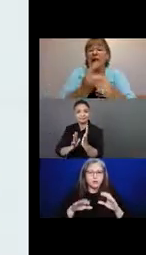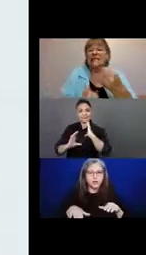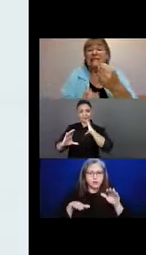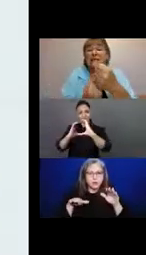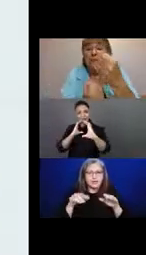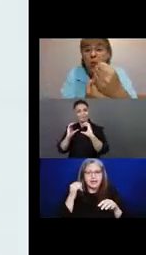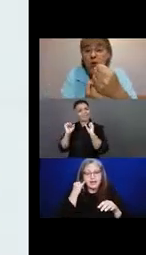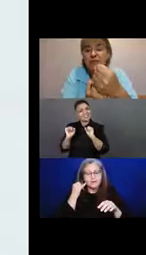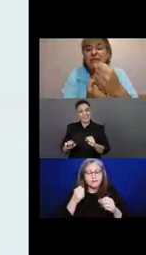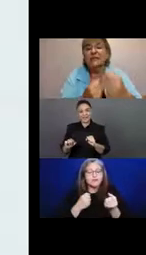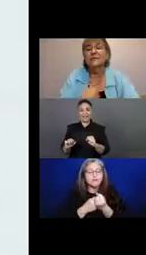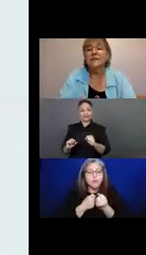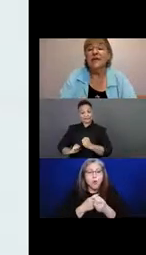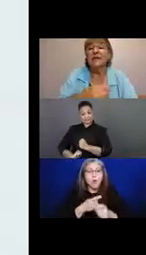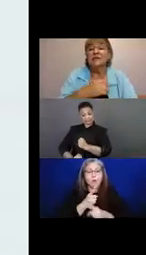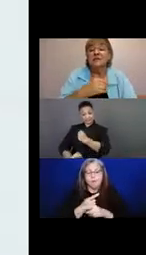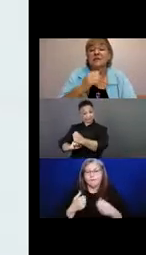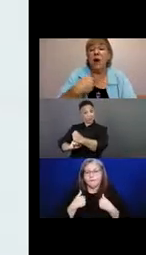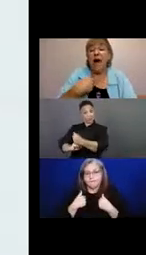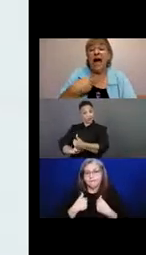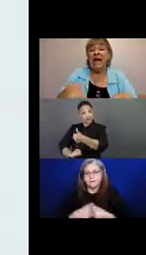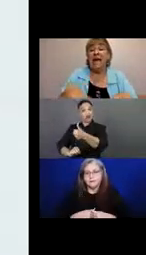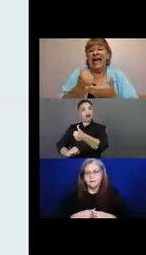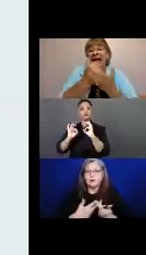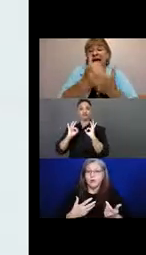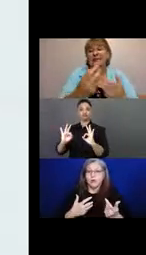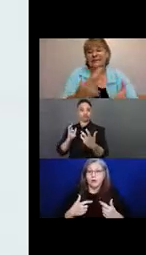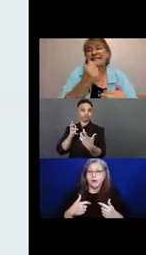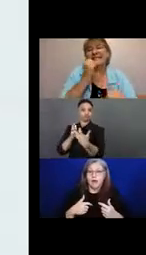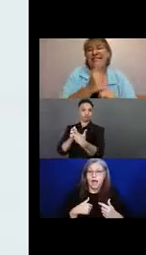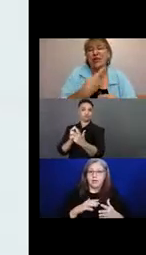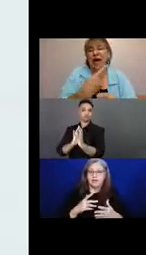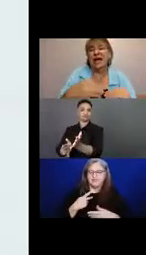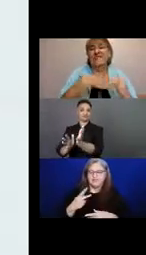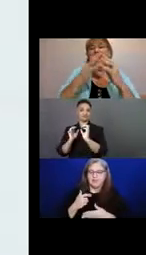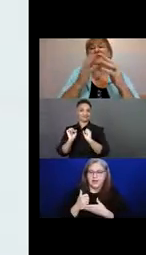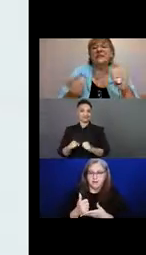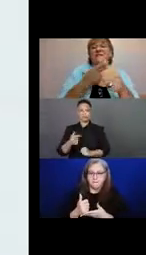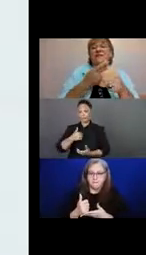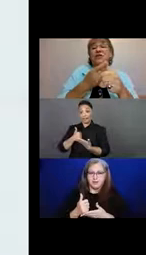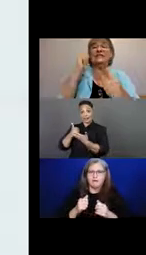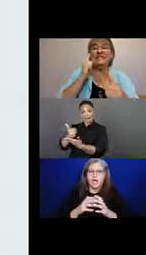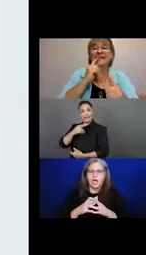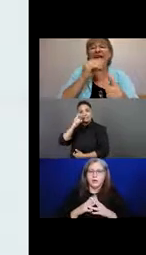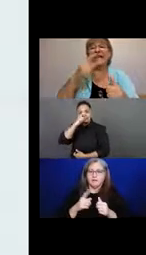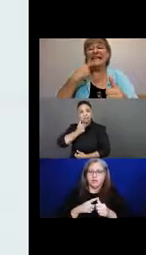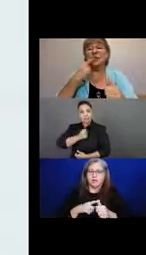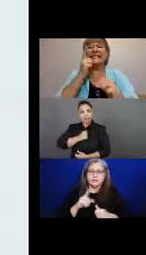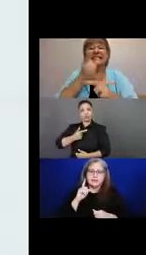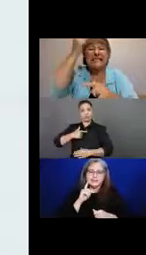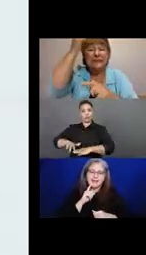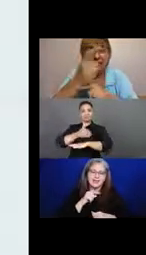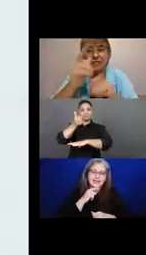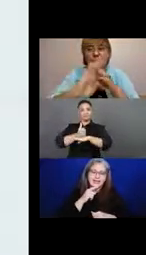the right support. So I helped, my sister and I founded the first deaf and